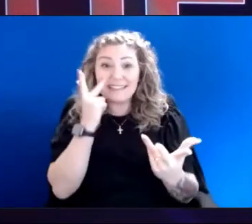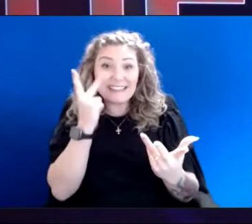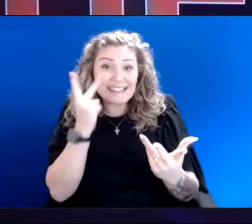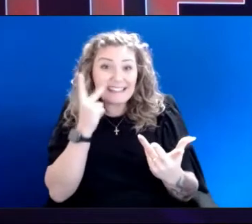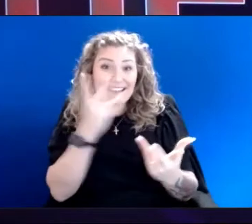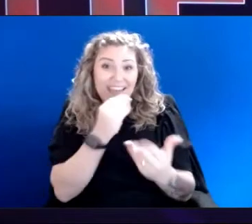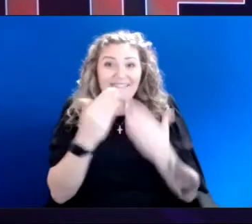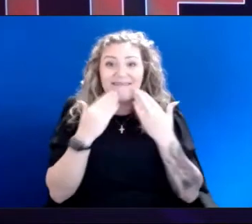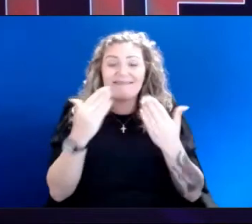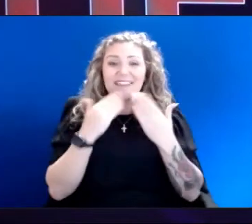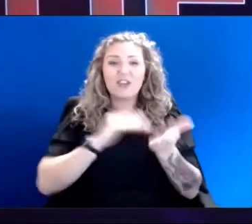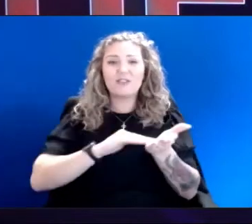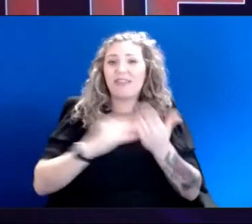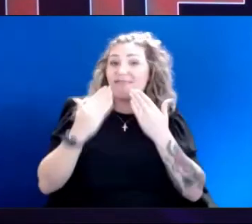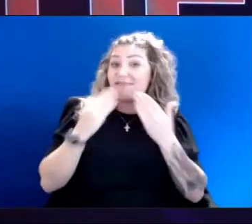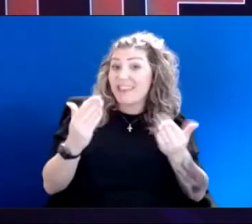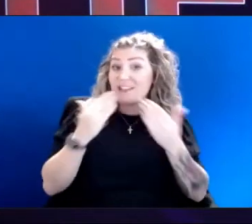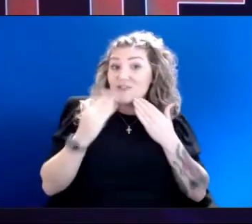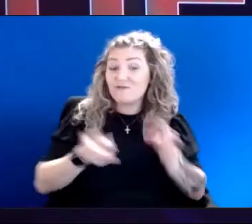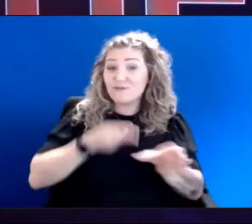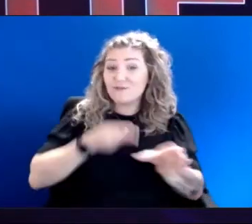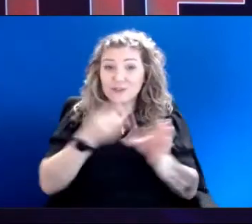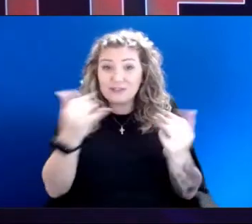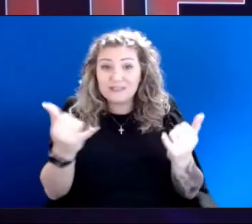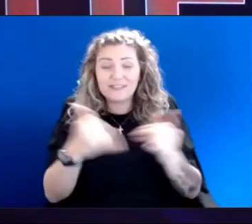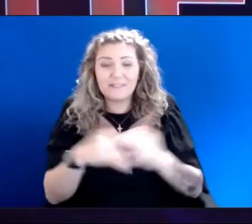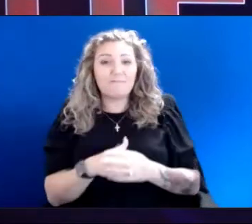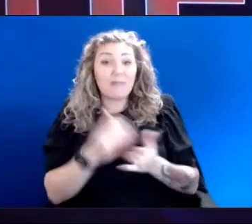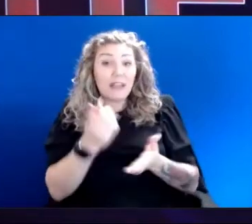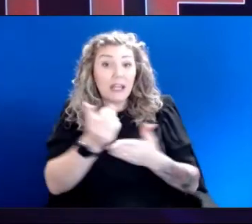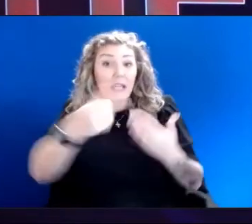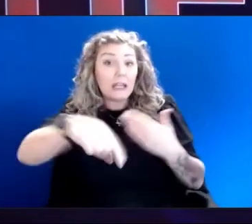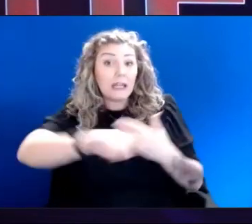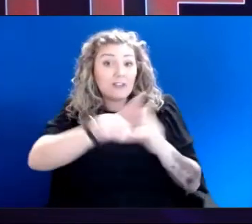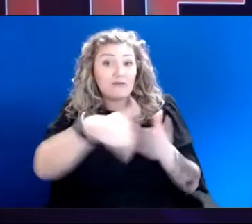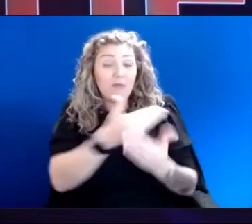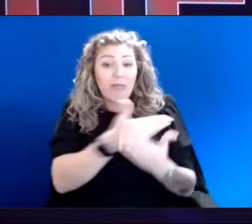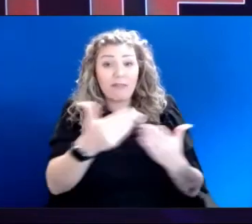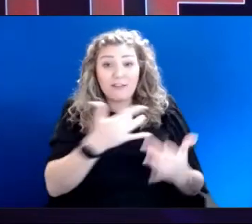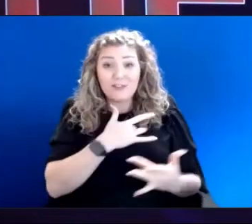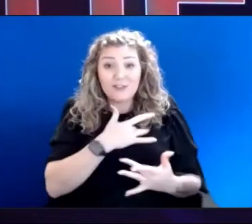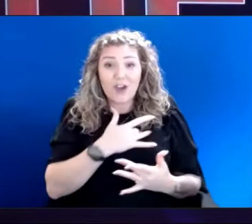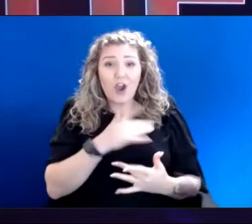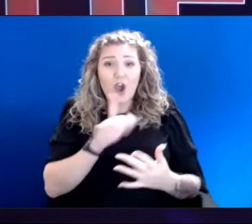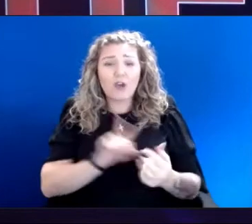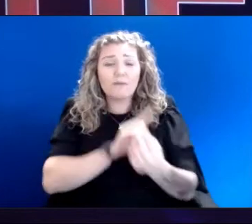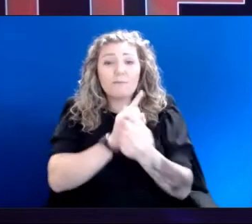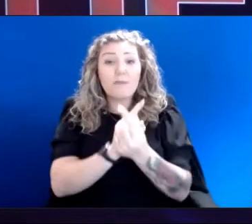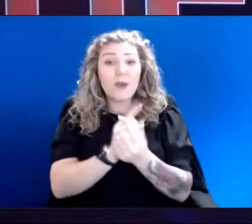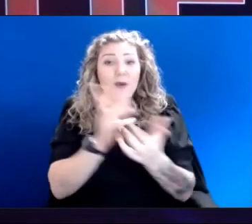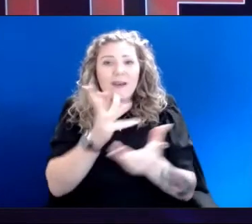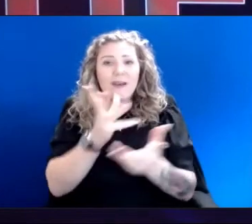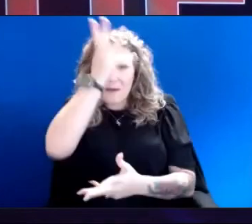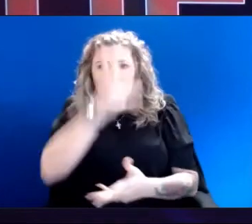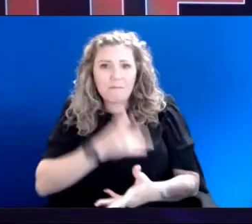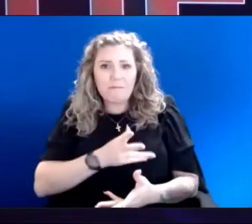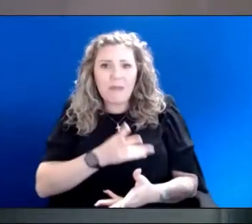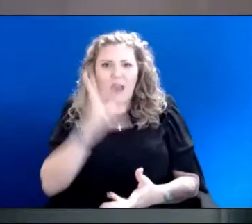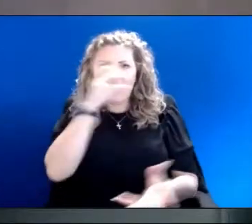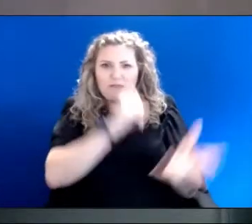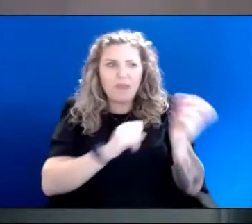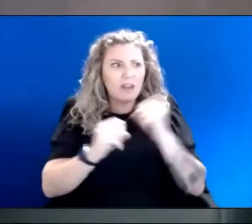doctors. And thank you for being with us today. Next week on All Things Heart, you'll meet a man who missed all the signs of heart